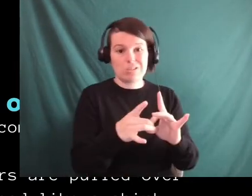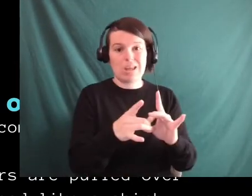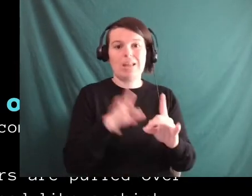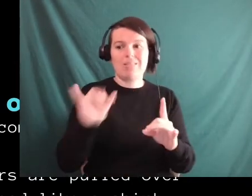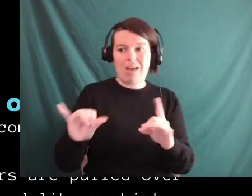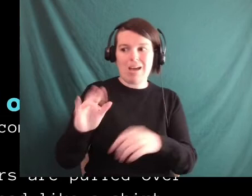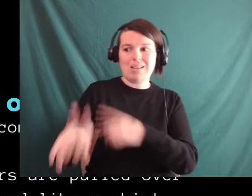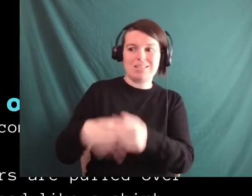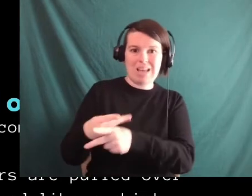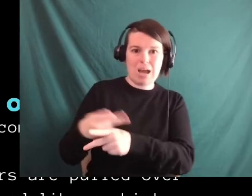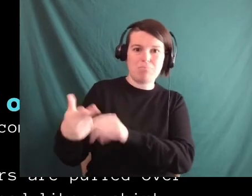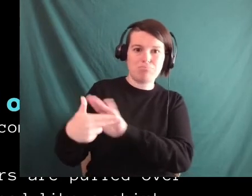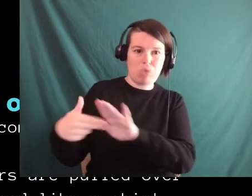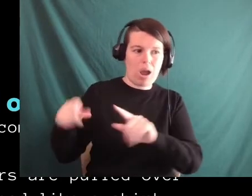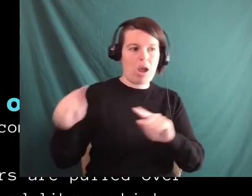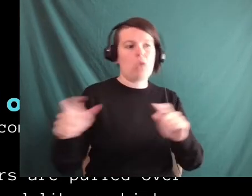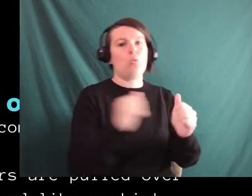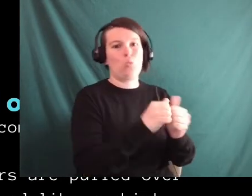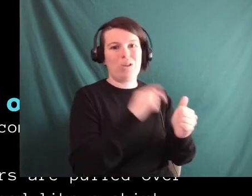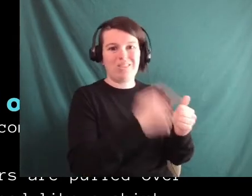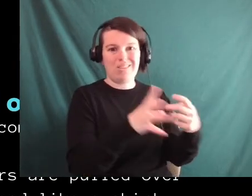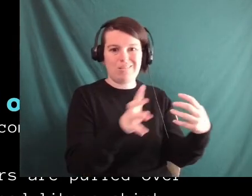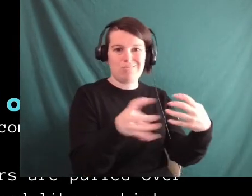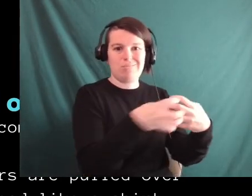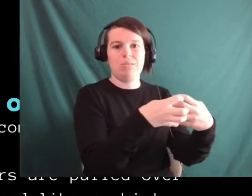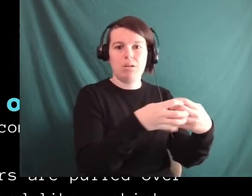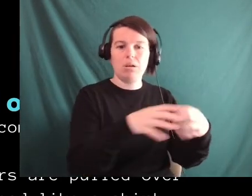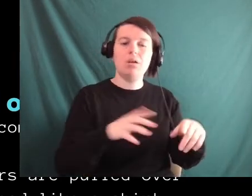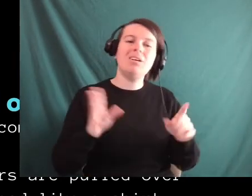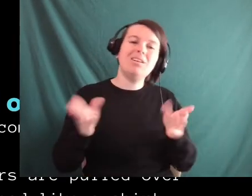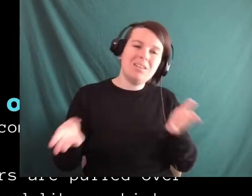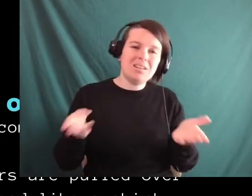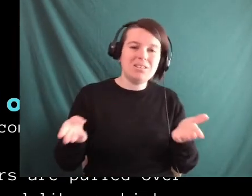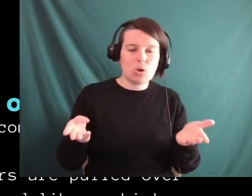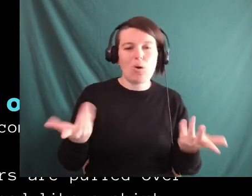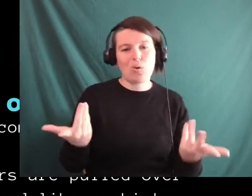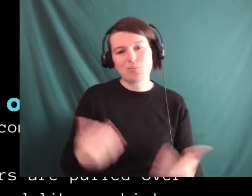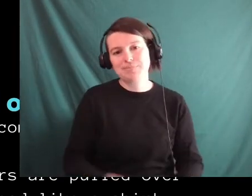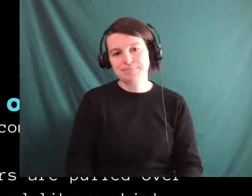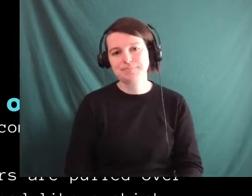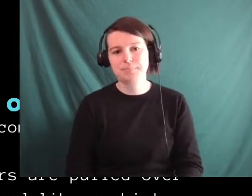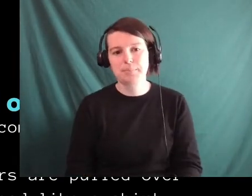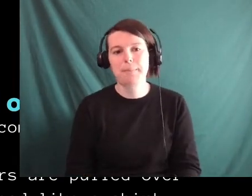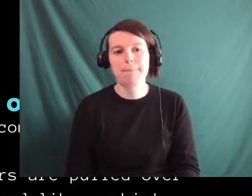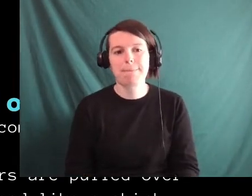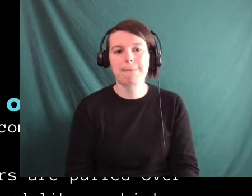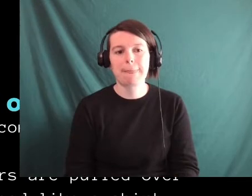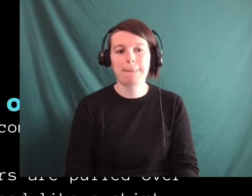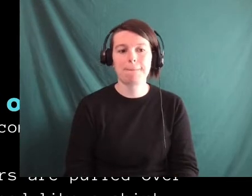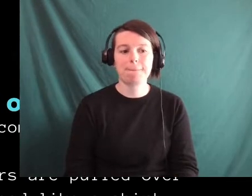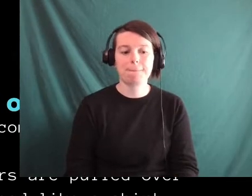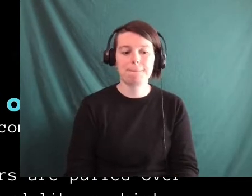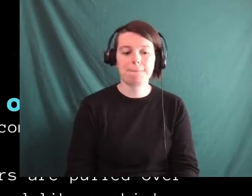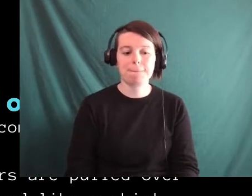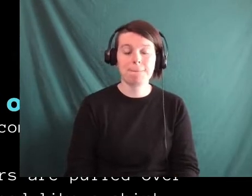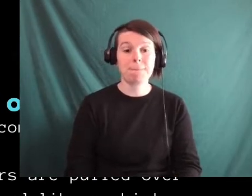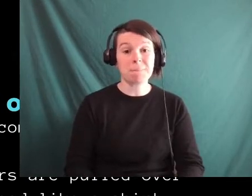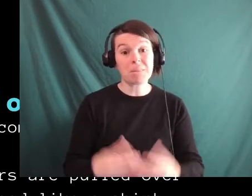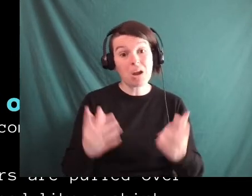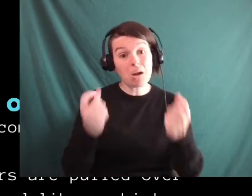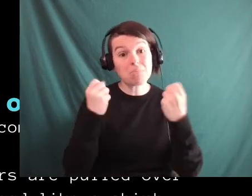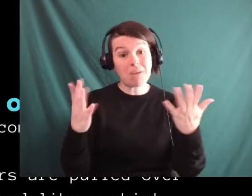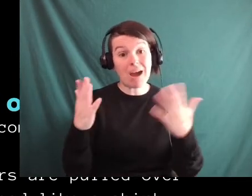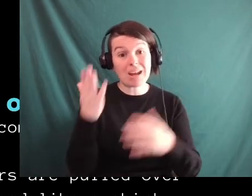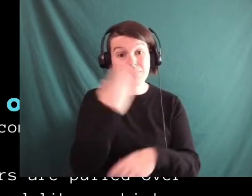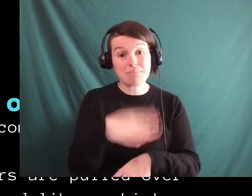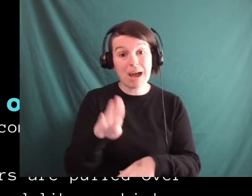of closing mechanisms with being unsafe. There are many bad binder